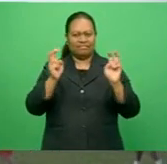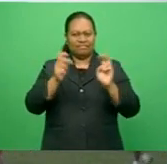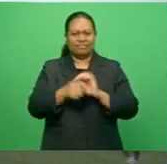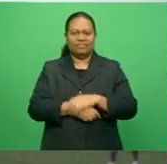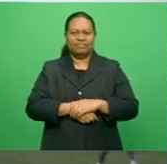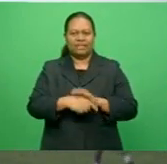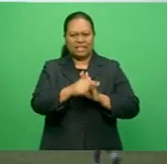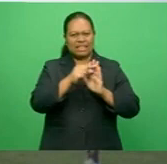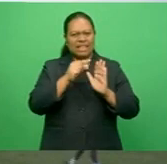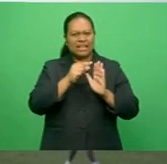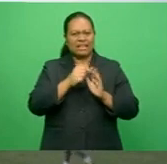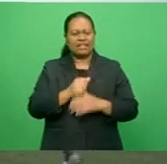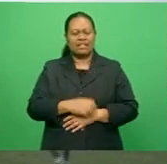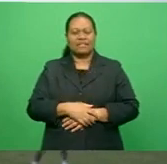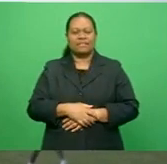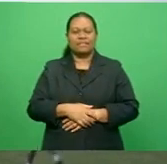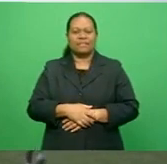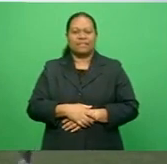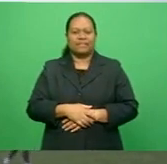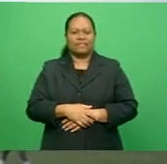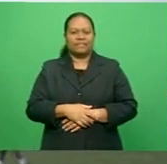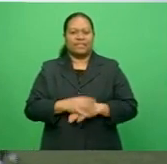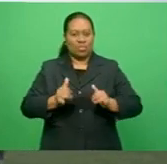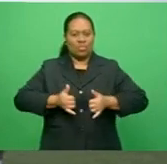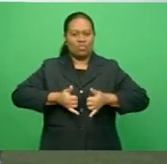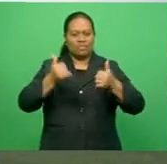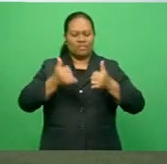with 12 points still at stake,